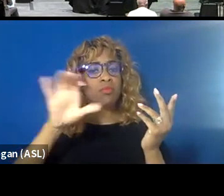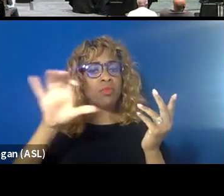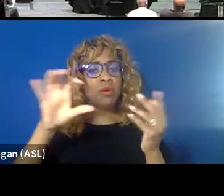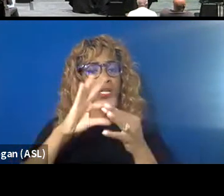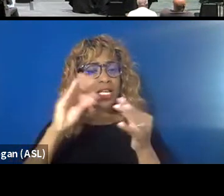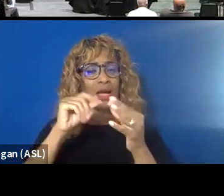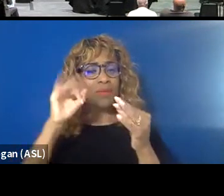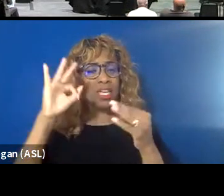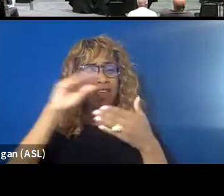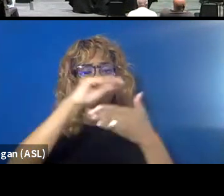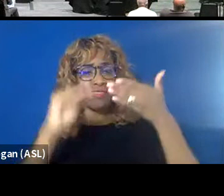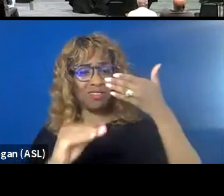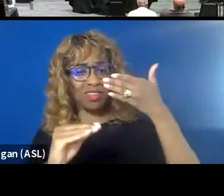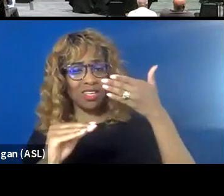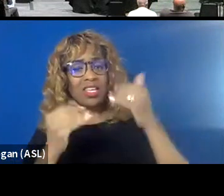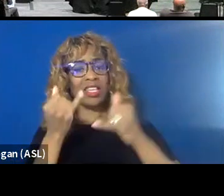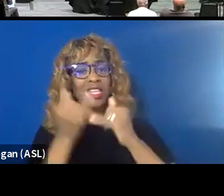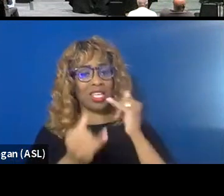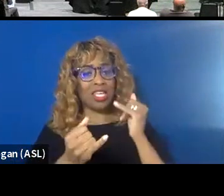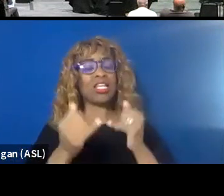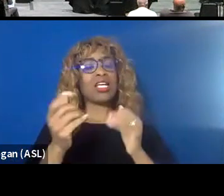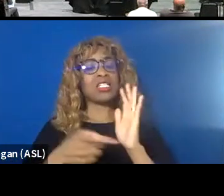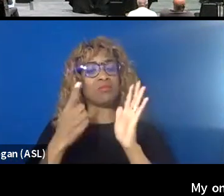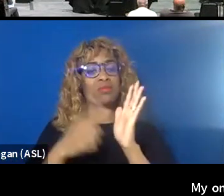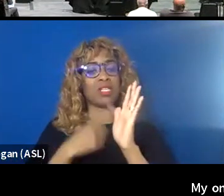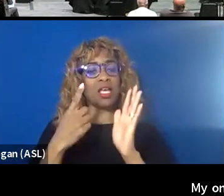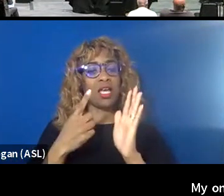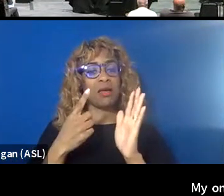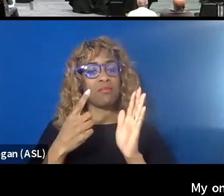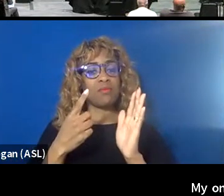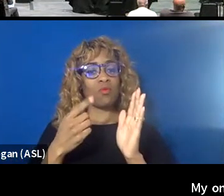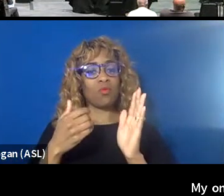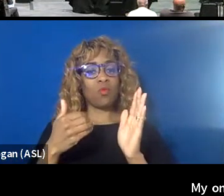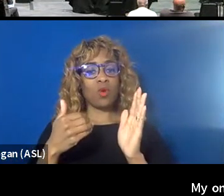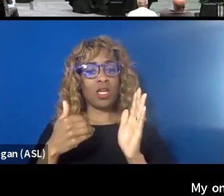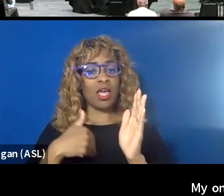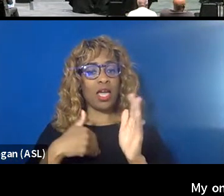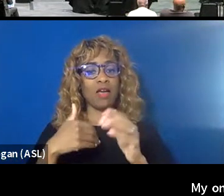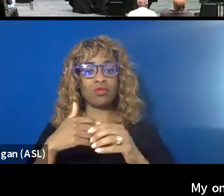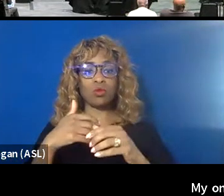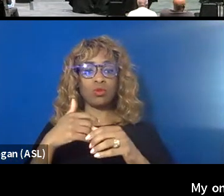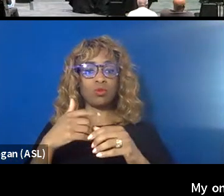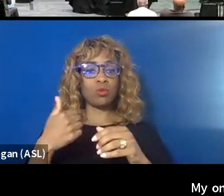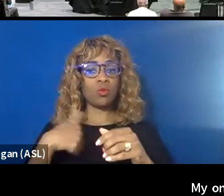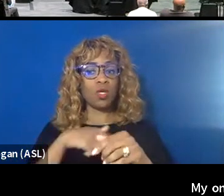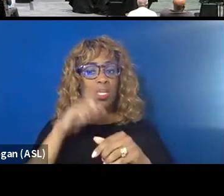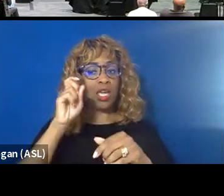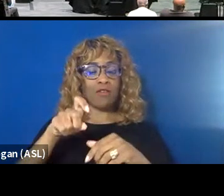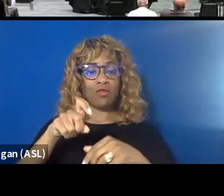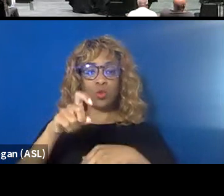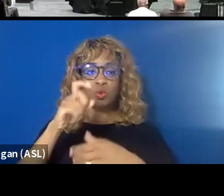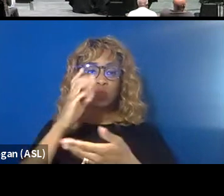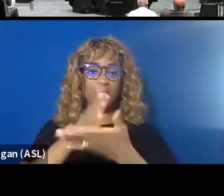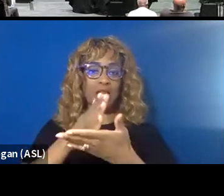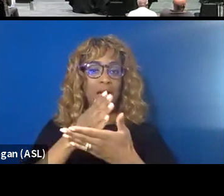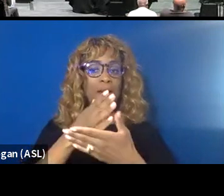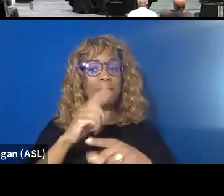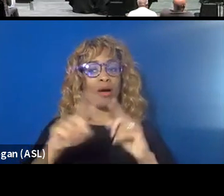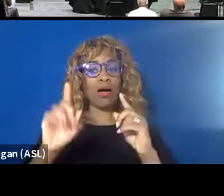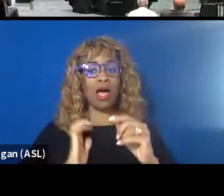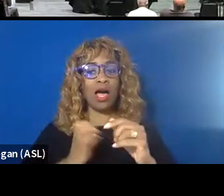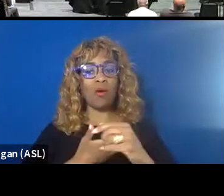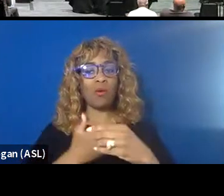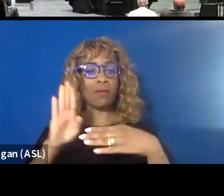it to the end. There are some times we have hard stop and there are times that our business runs over. So